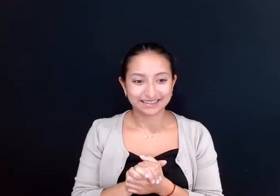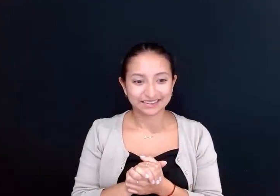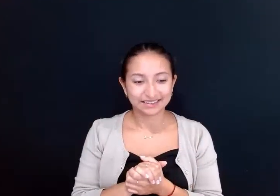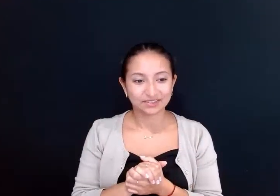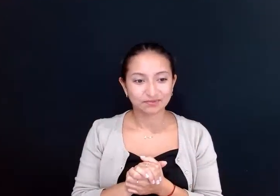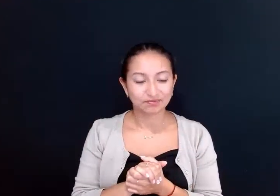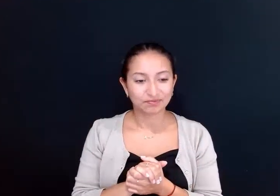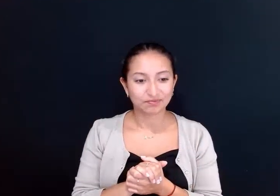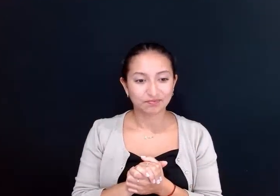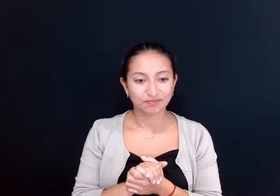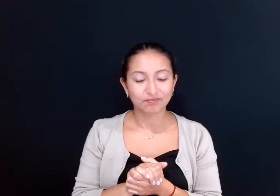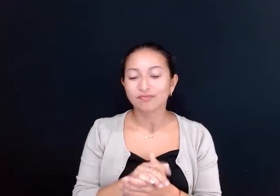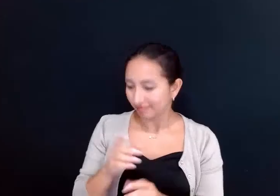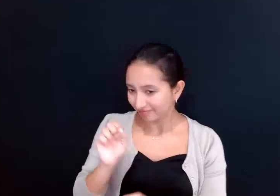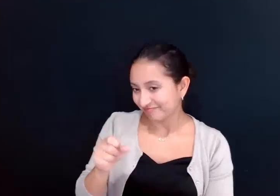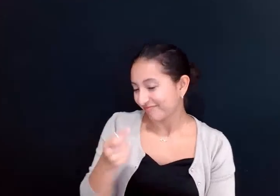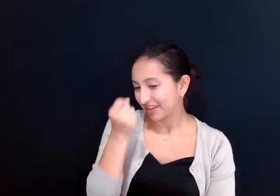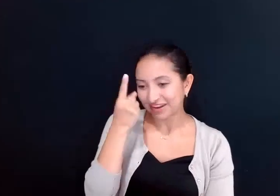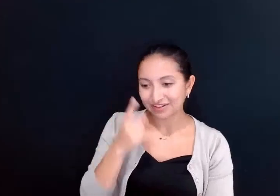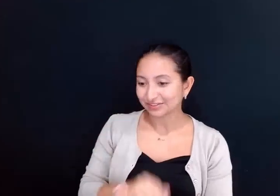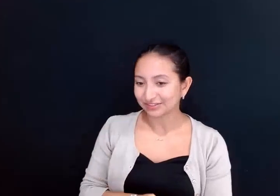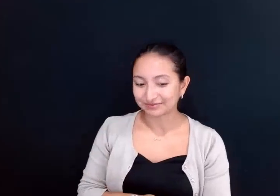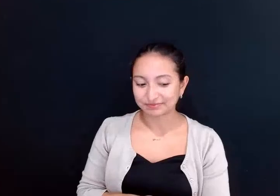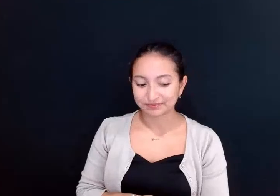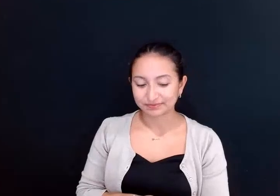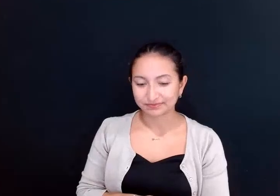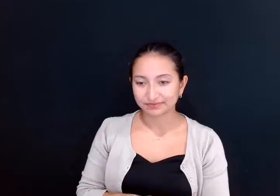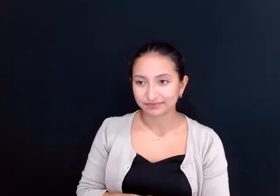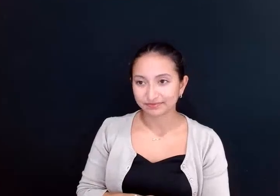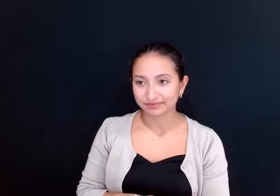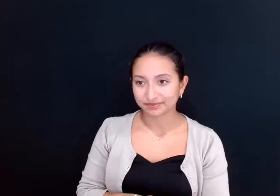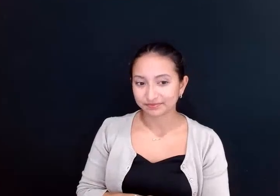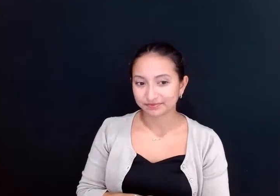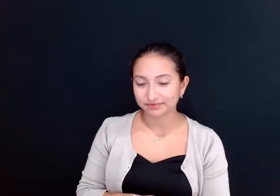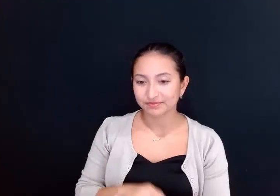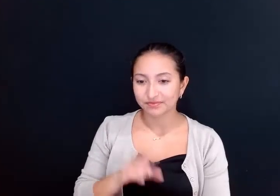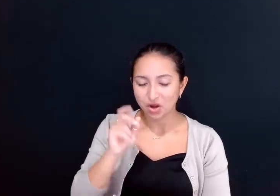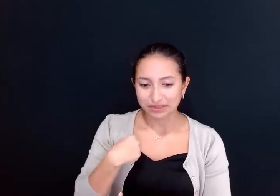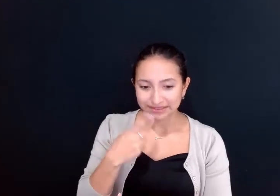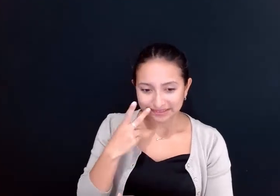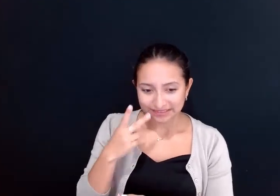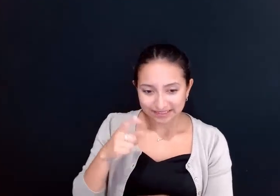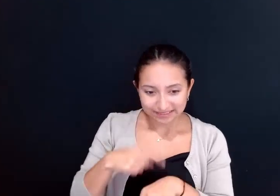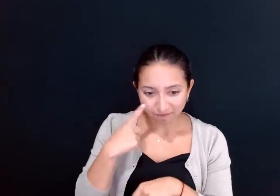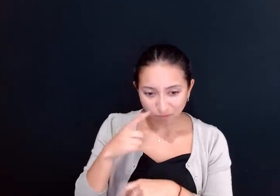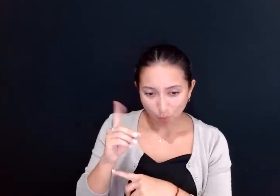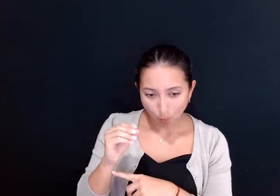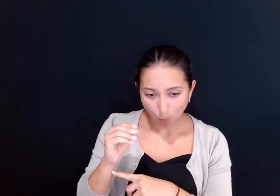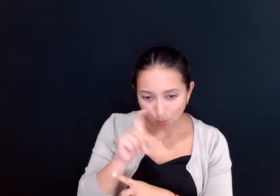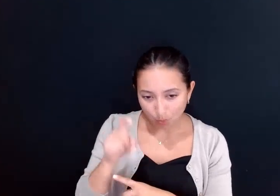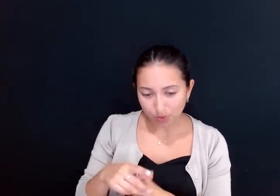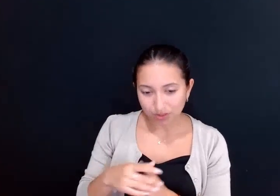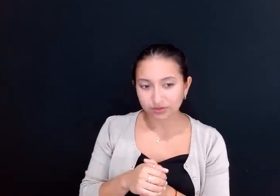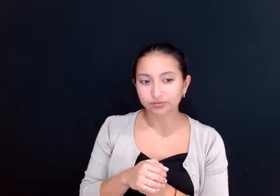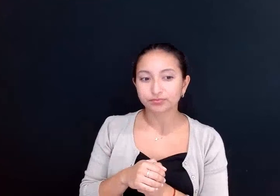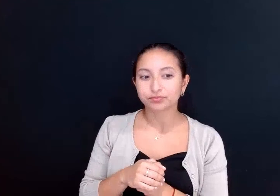It's totally understandable. All right, so let's see if I have time for one more question here.